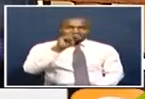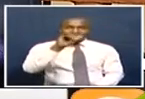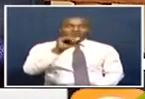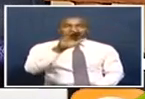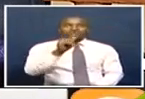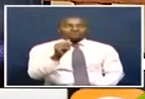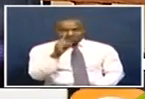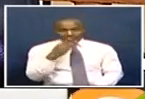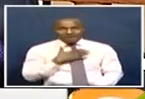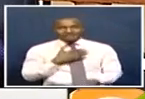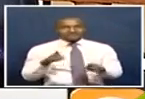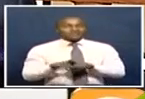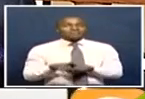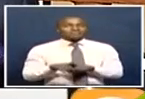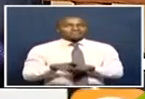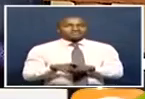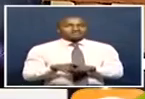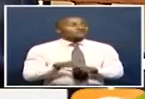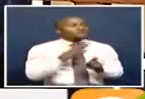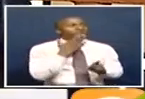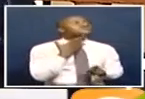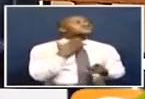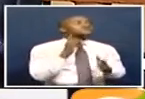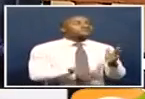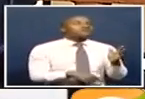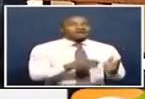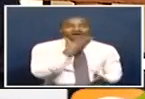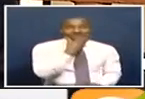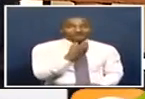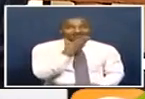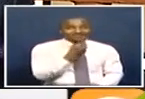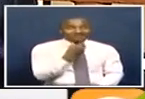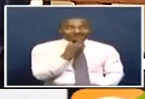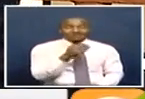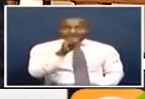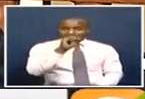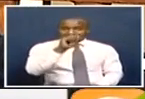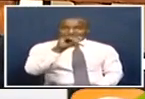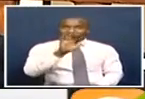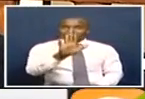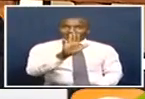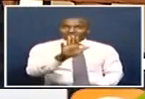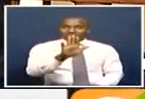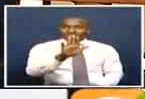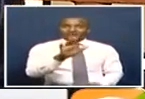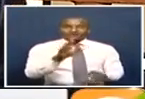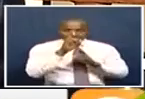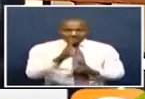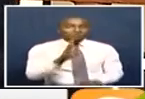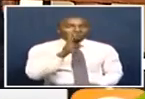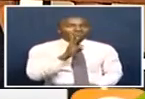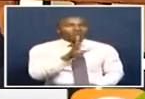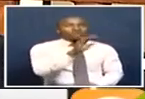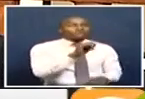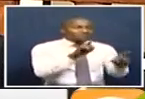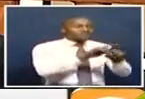where I come from. What sort of a Luya you are? The father of Sakaja and Honorable Amalua, they come from the